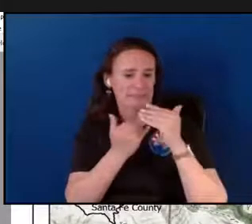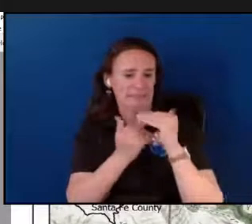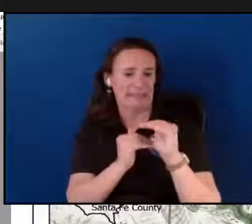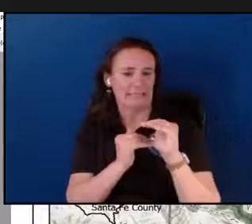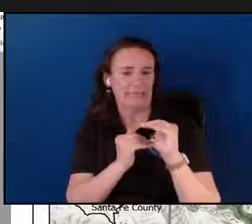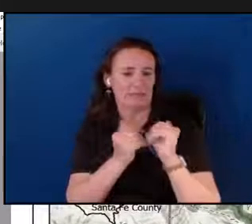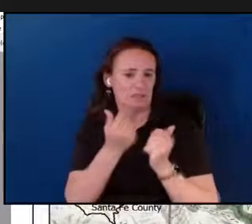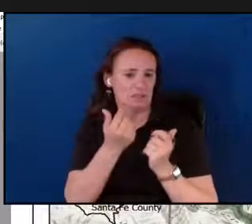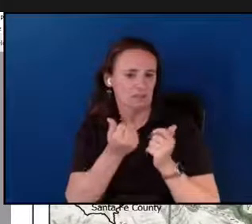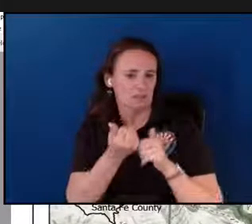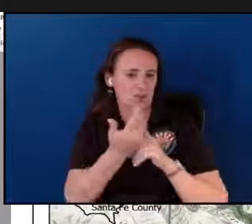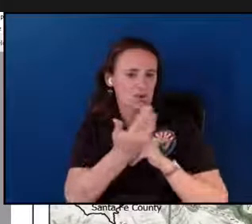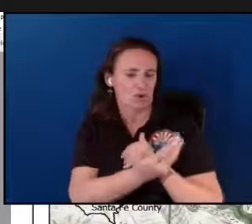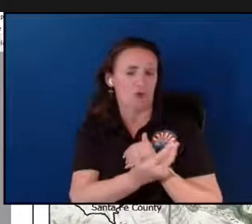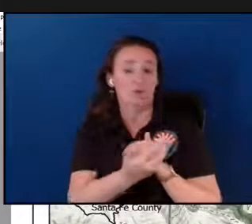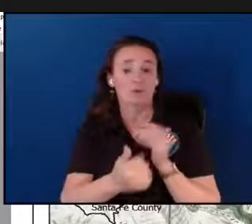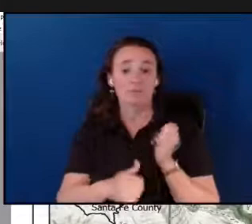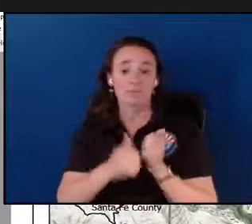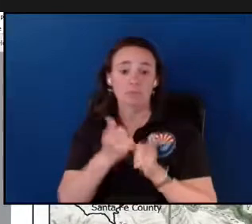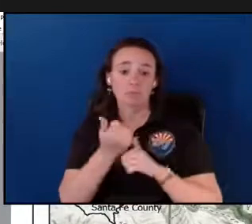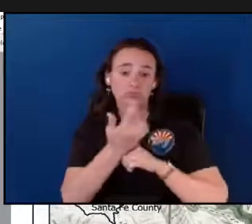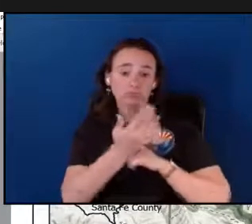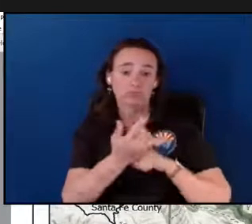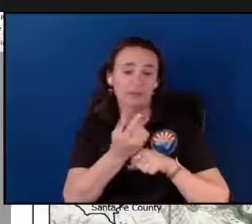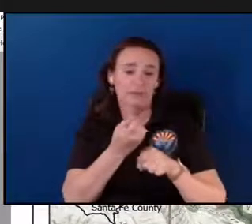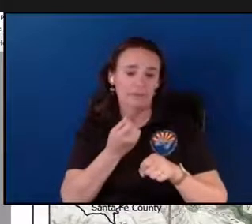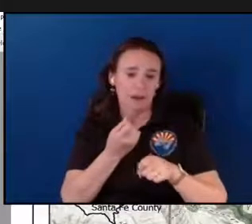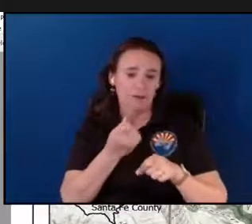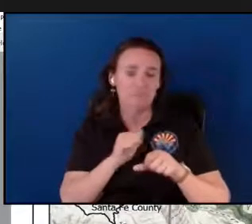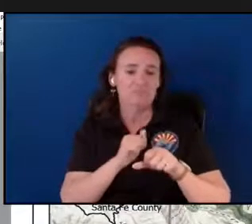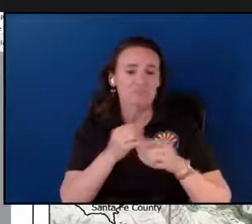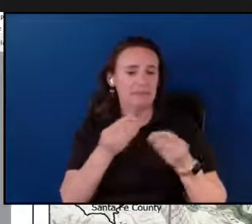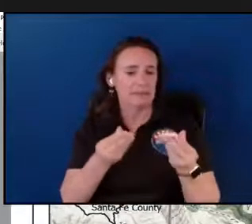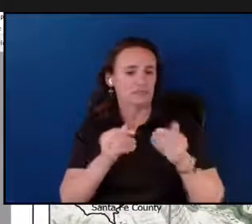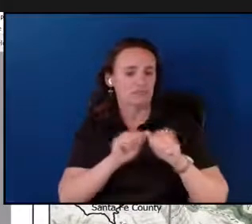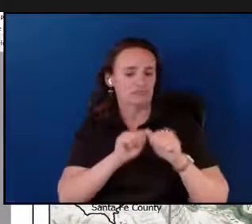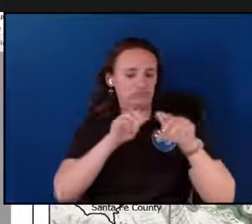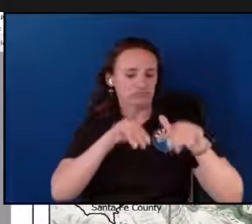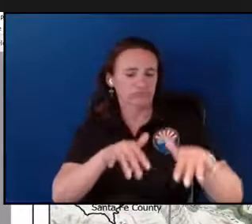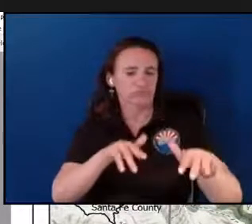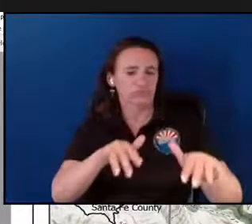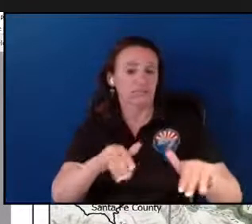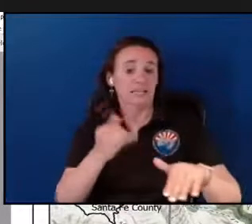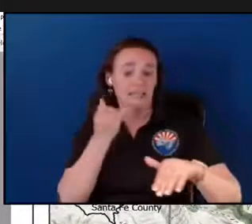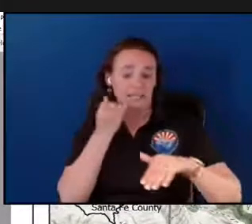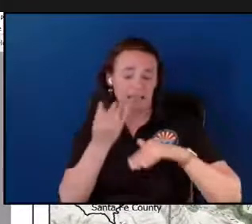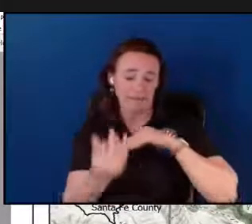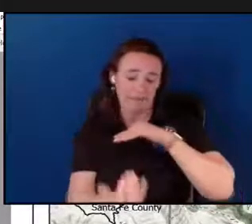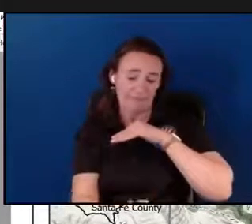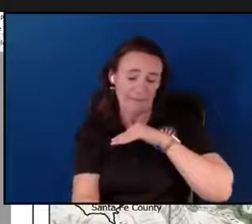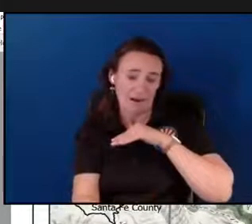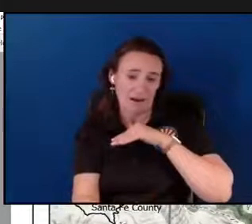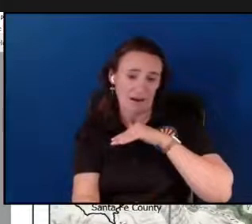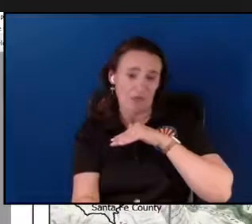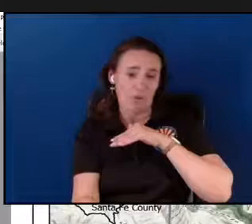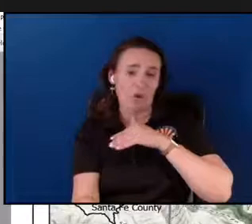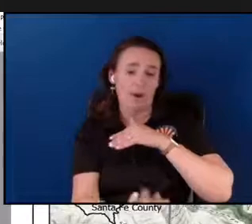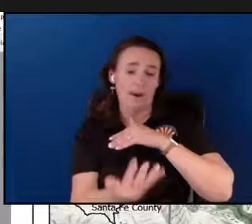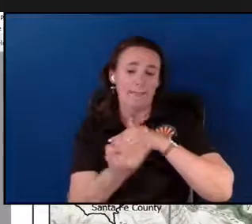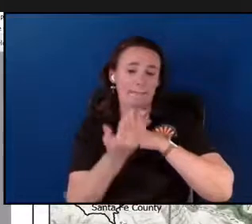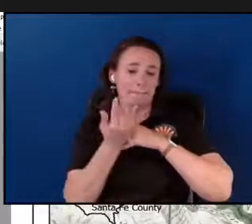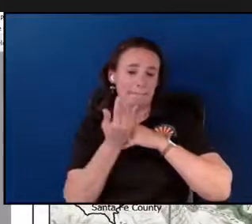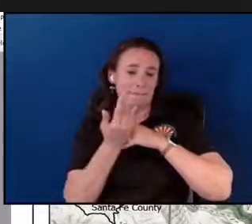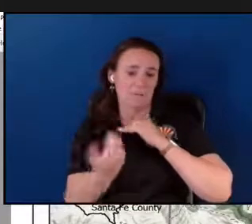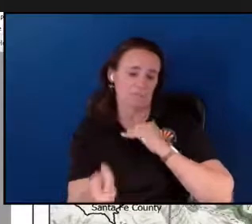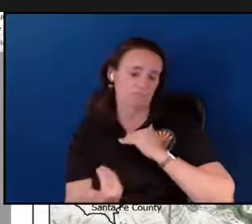is going to be driven by the slope, the topography in there. So the fire gets established low on the slope. It likes to go up the hill. So that's what's